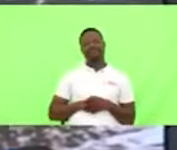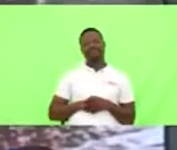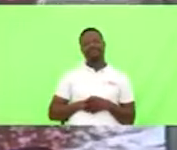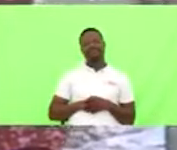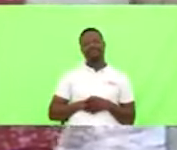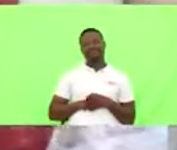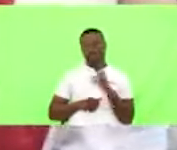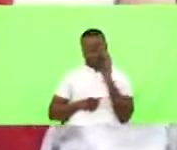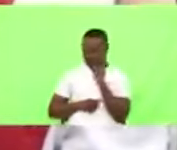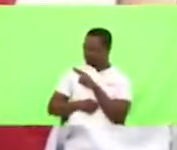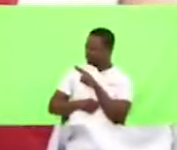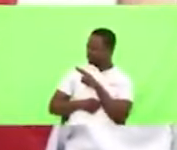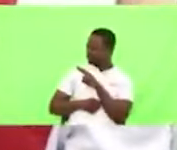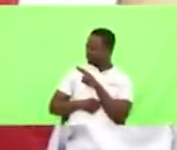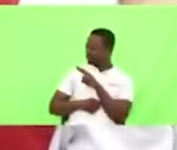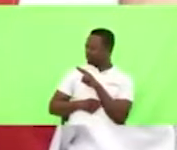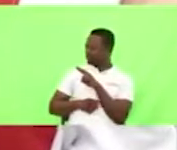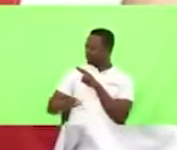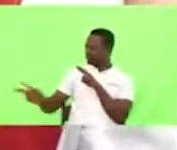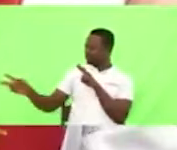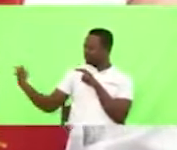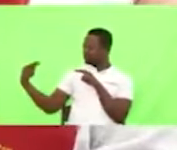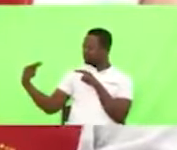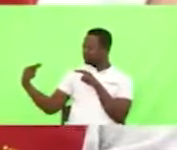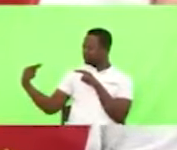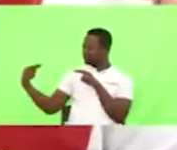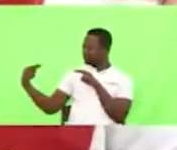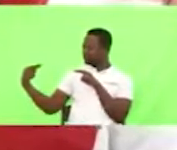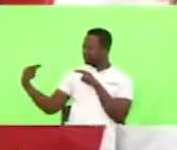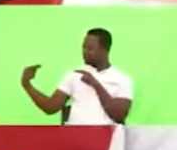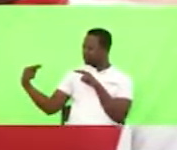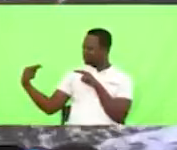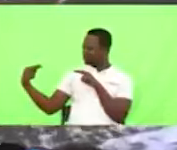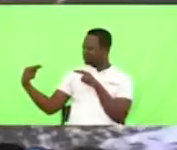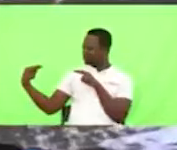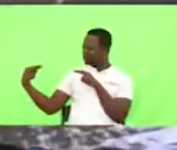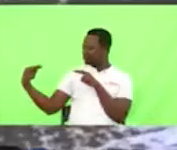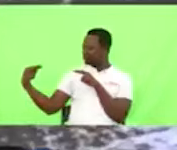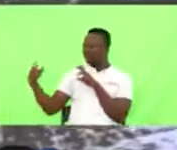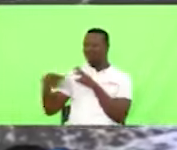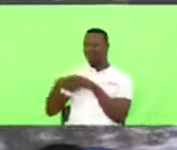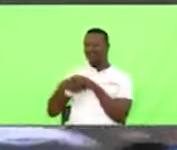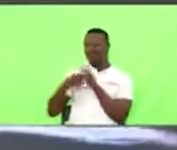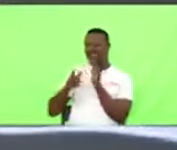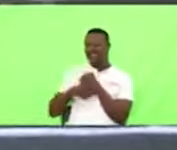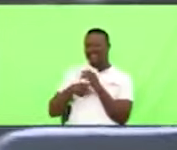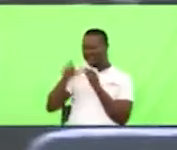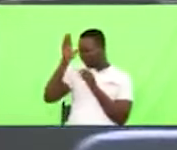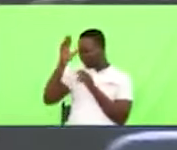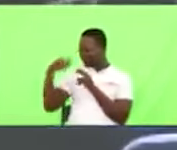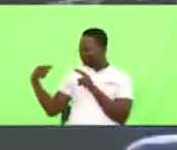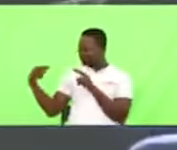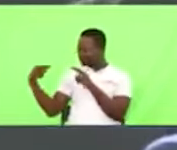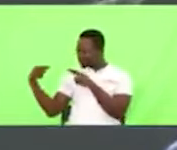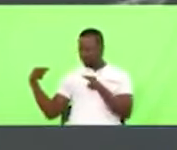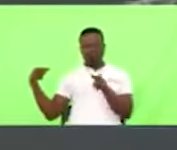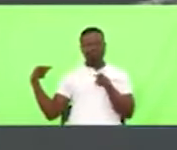Then he looked at my face. Then I also turned that way. And then the old man went out again.